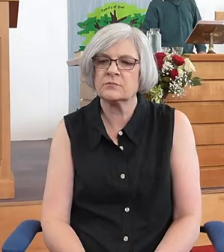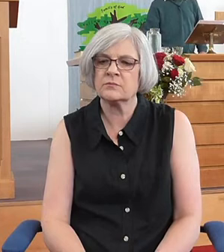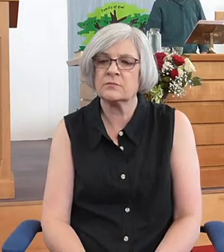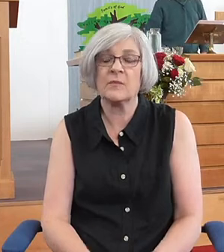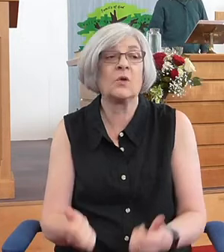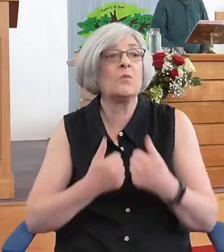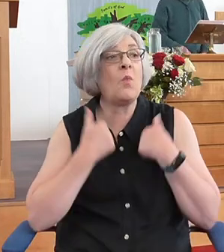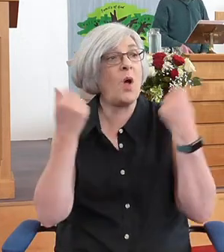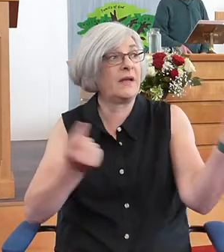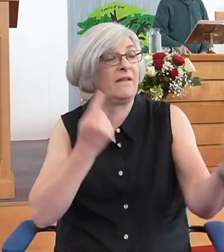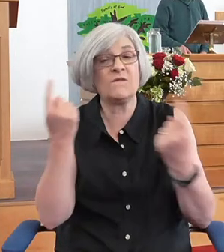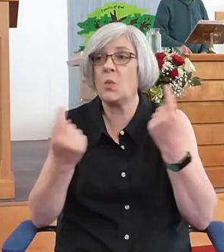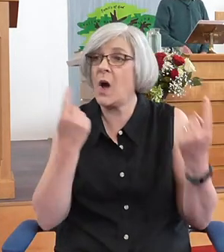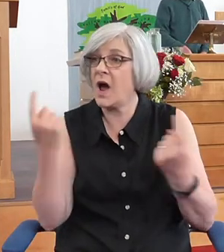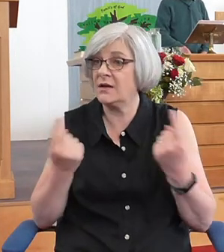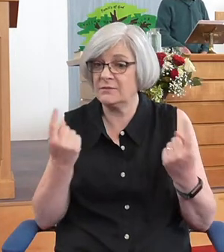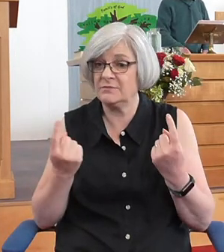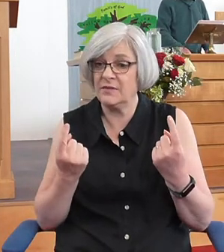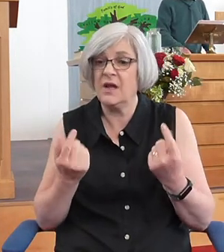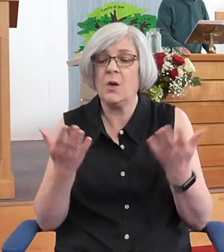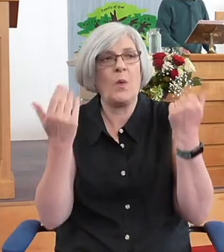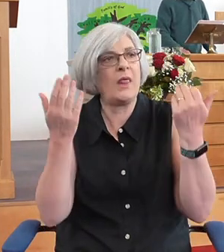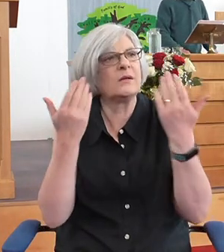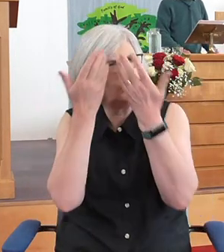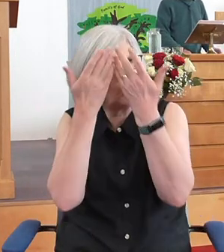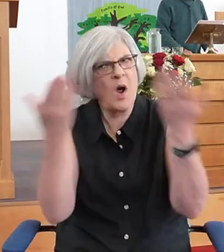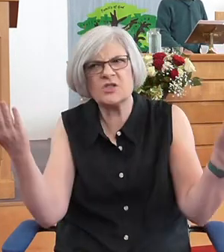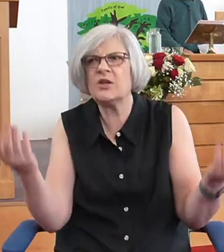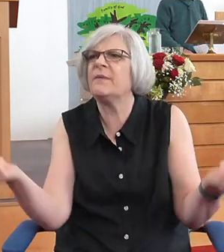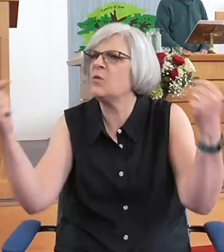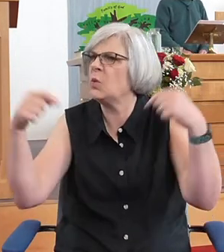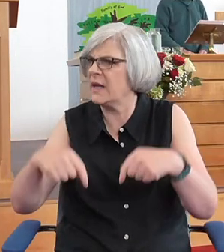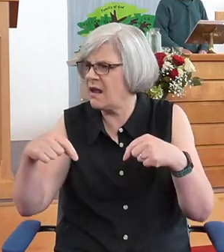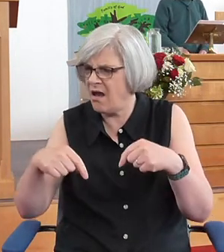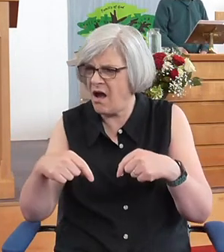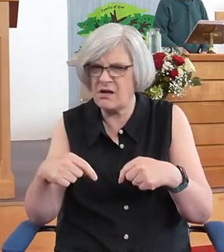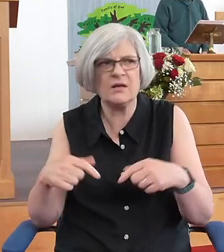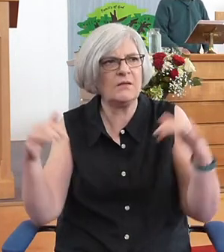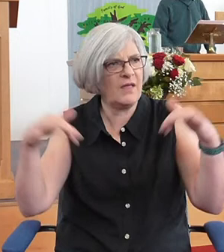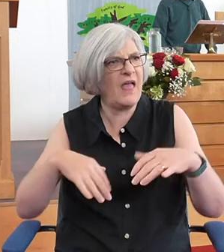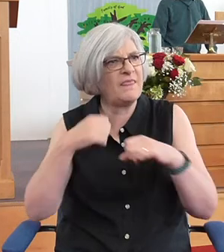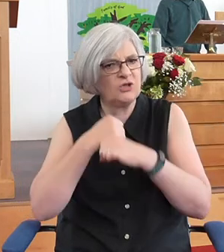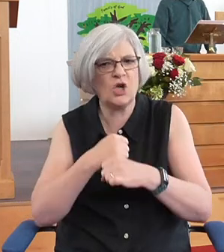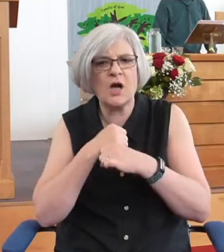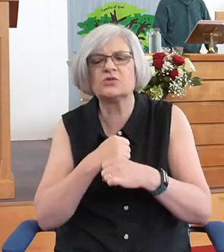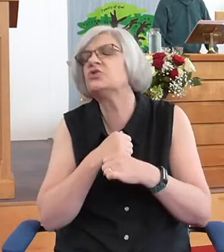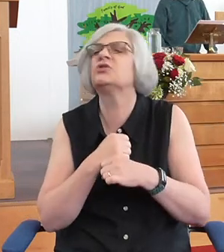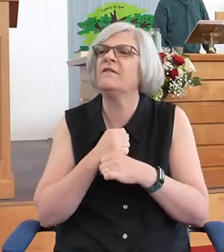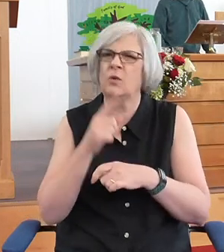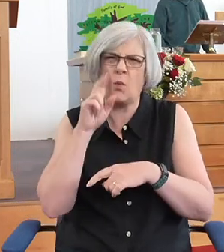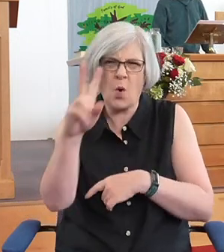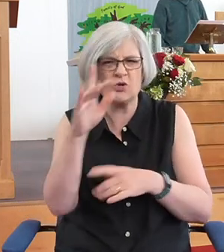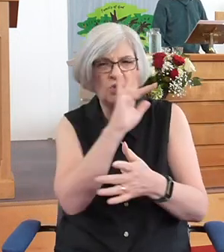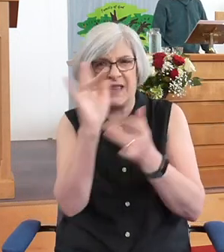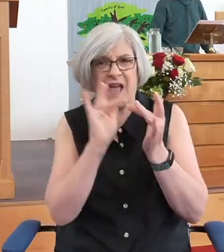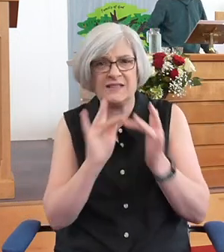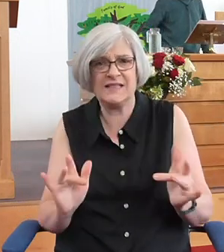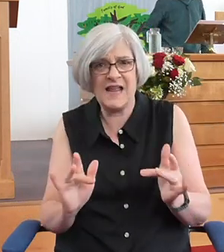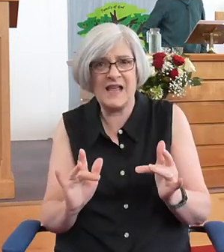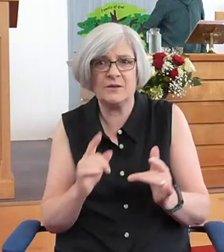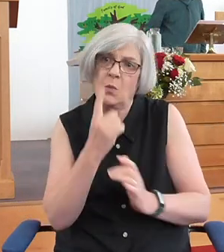Good morning, everybody. Welcome to worship, whether you're here in person, whether you're watching on the internet now or